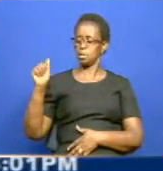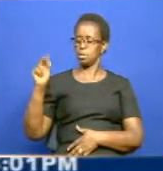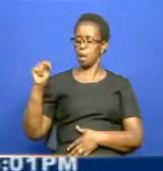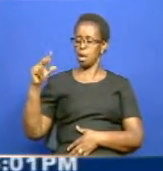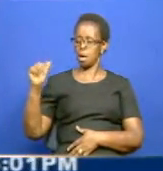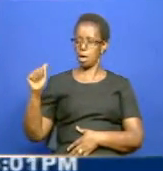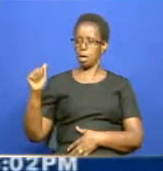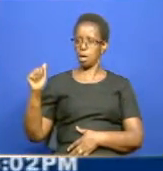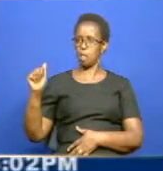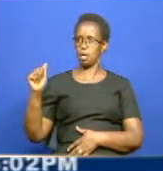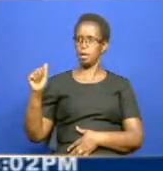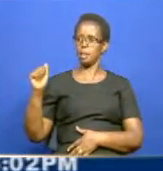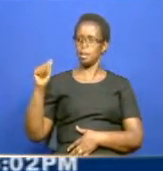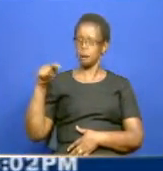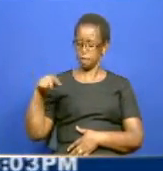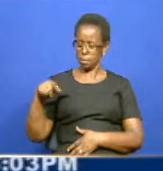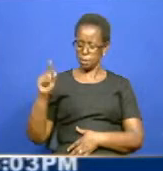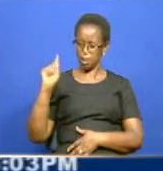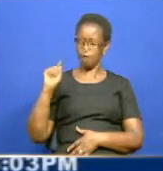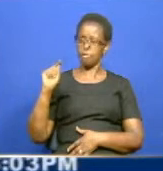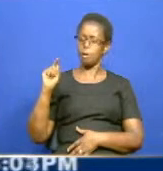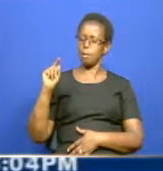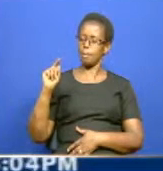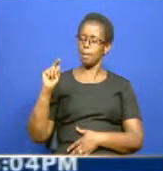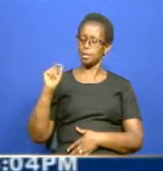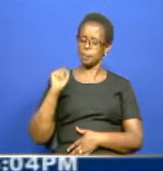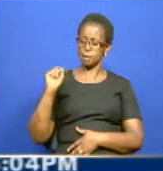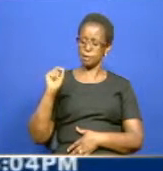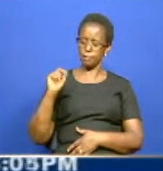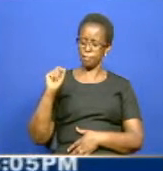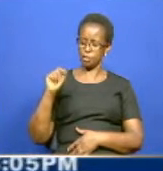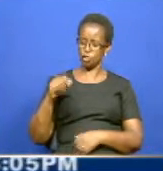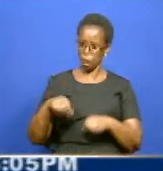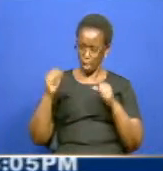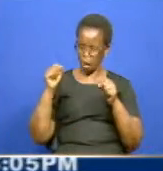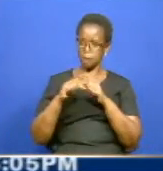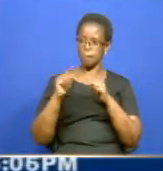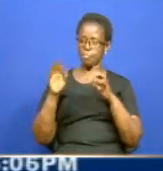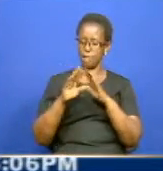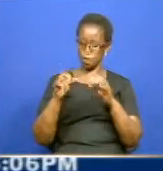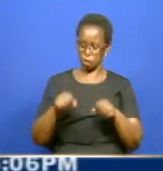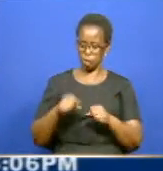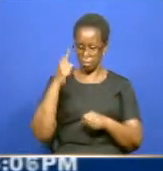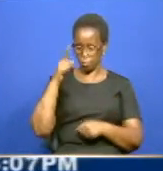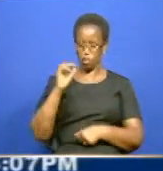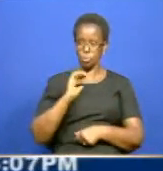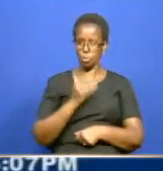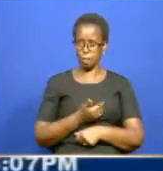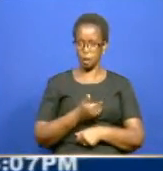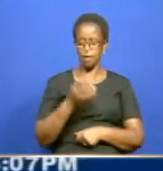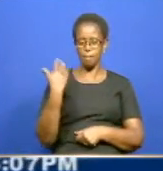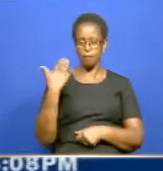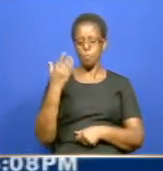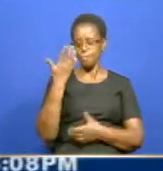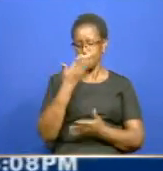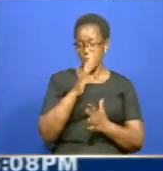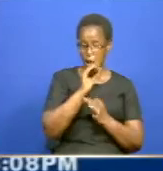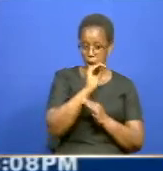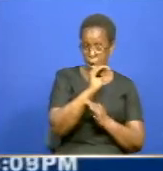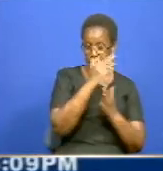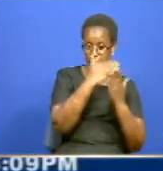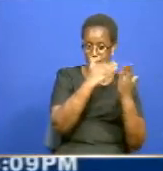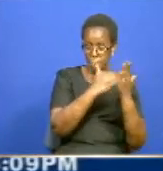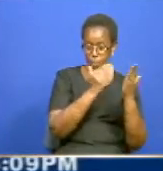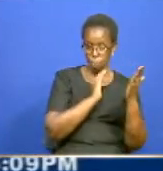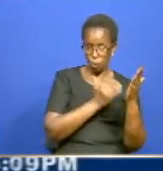here, and who is also the Vice Chairperson of this committee, requested for a statement from my committee regarding the